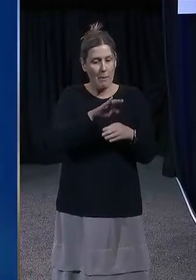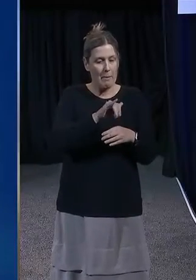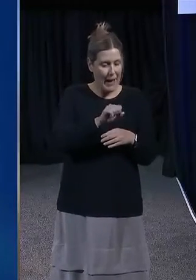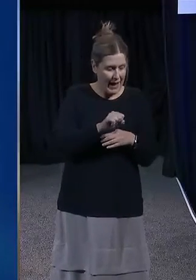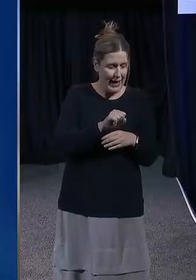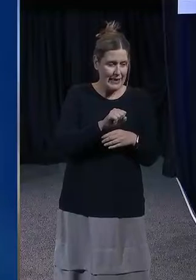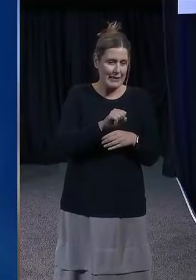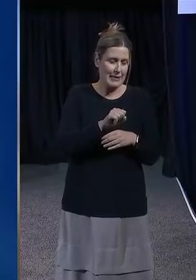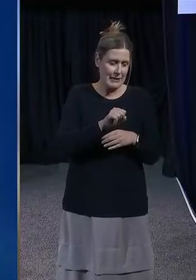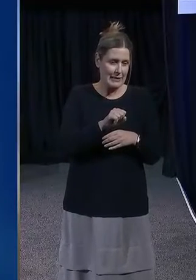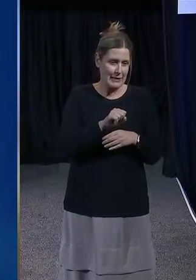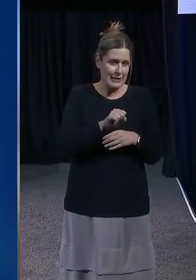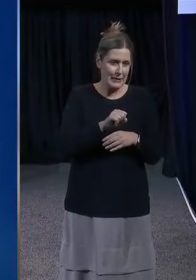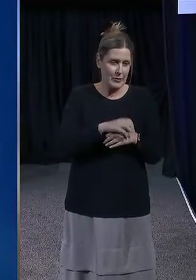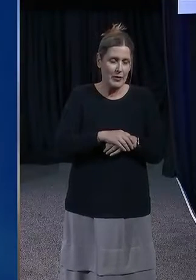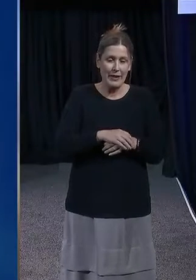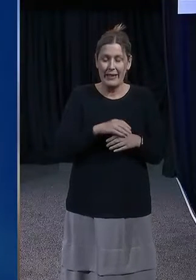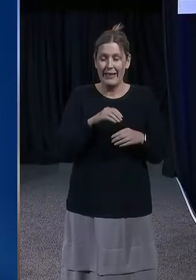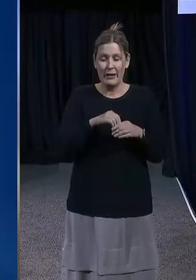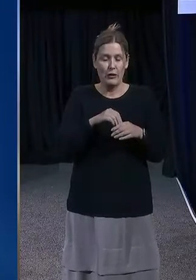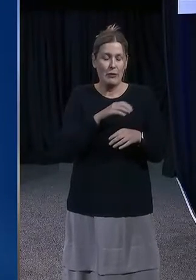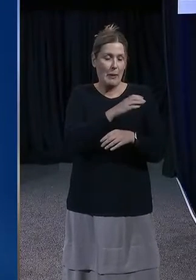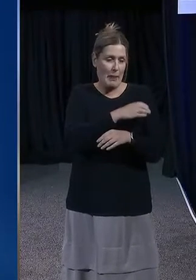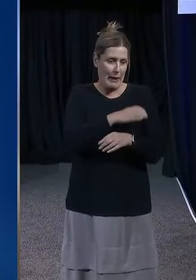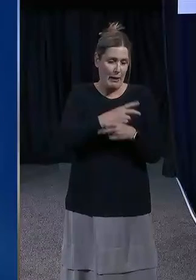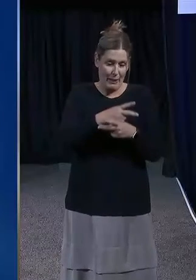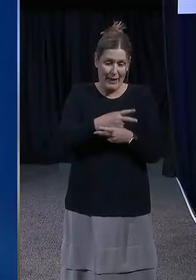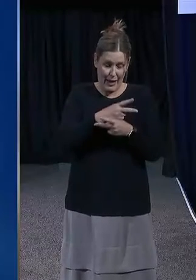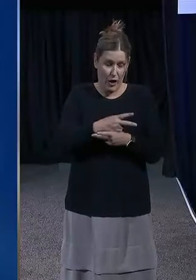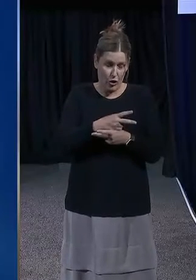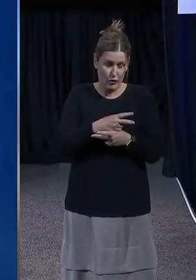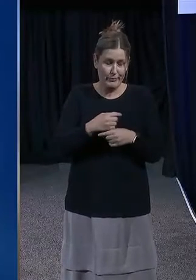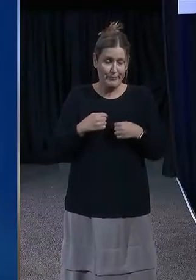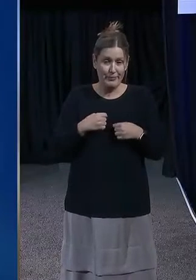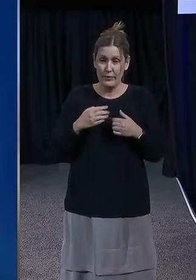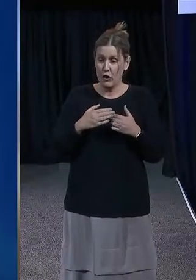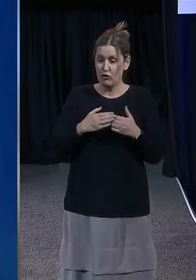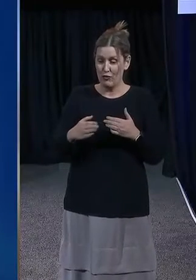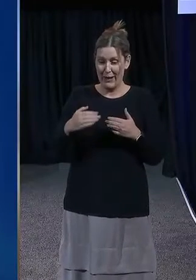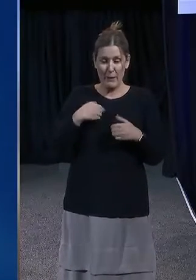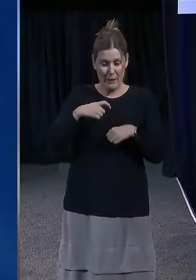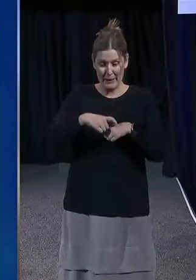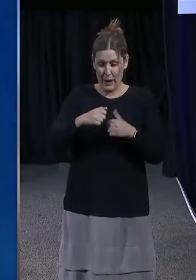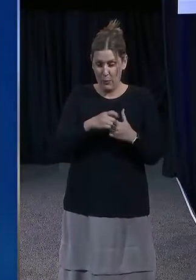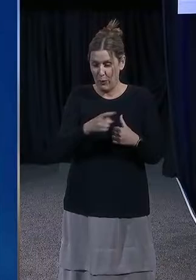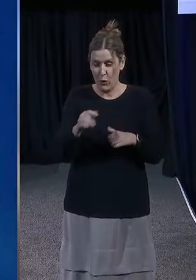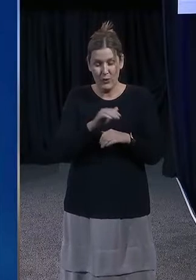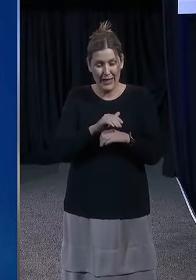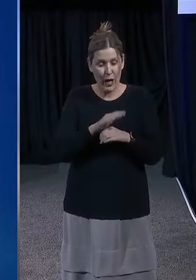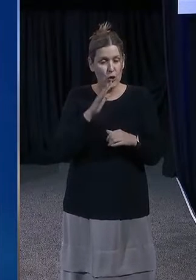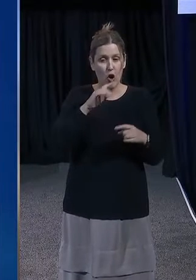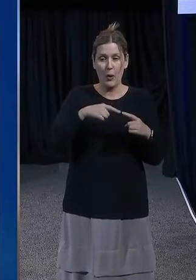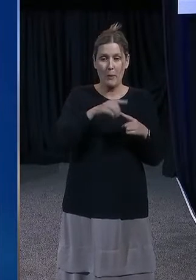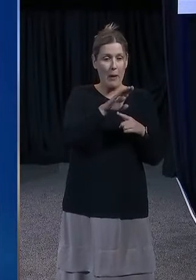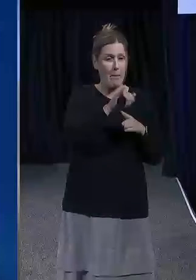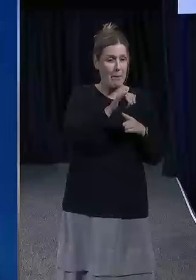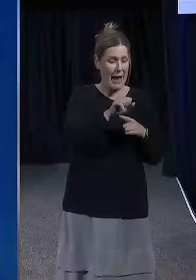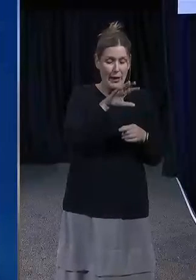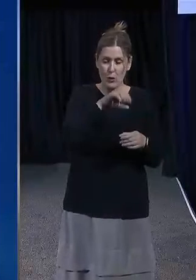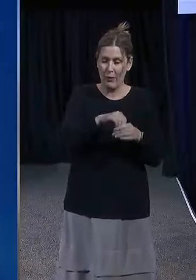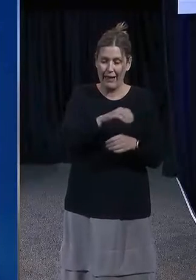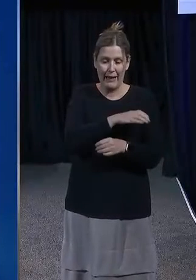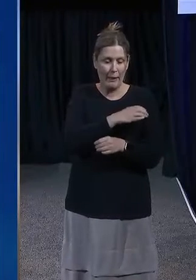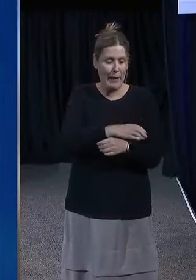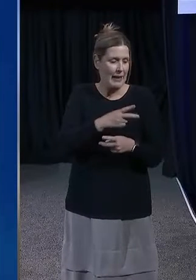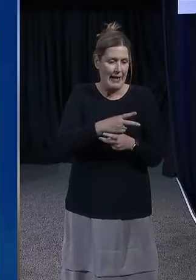in clinical care. What I want to do for the rest of the time that I have to speak with you is talk to you not about bias in clinical care, but I